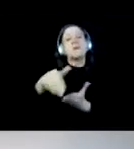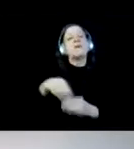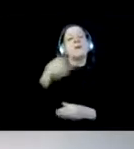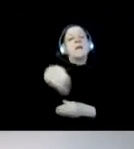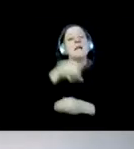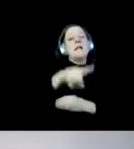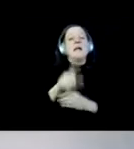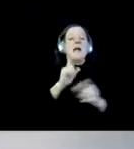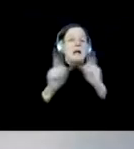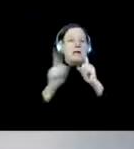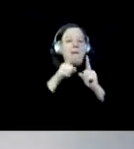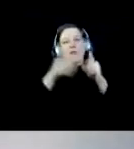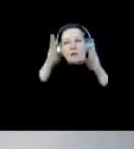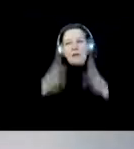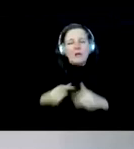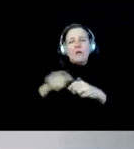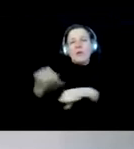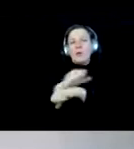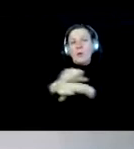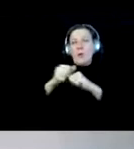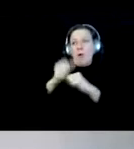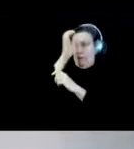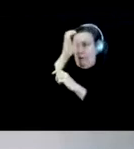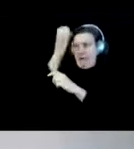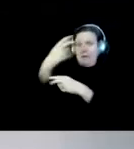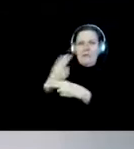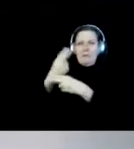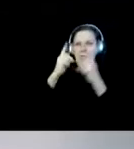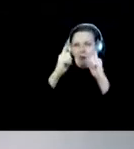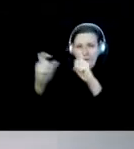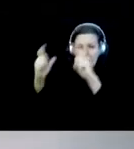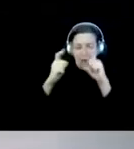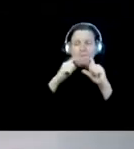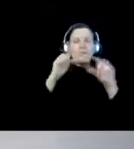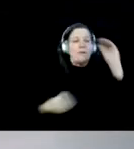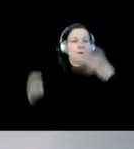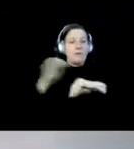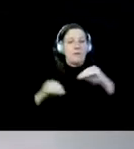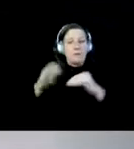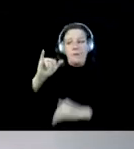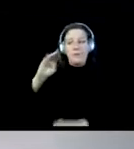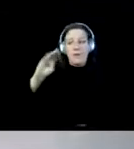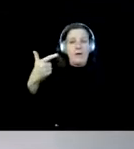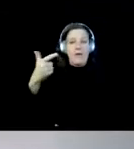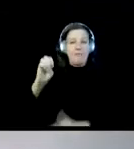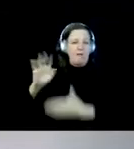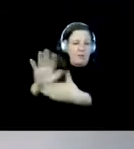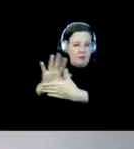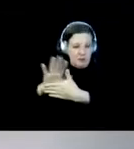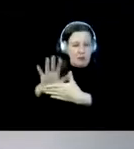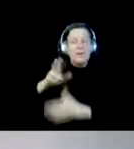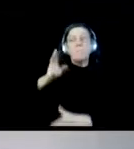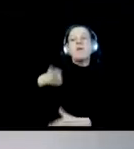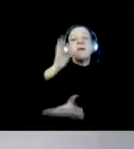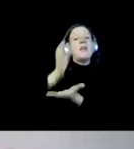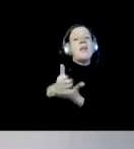a person working conceptually with photography and with moving image, oftentimes the history of the pictures generation is evoked as